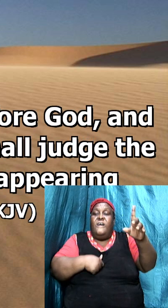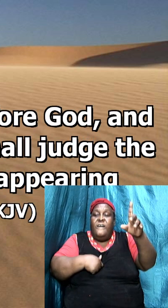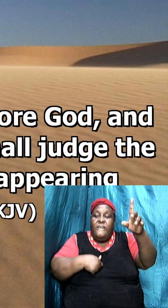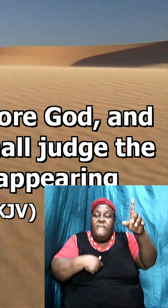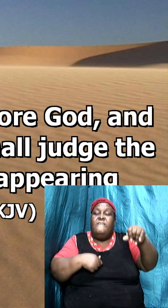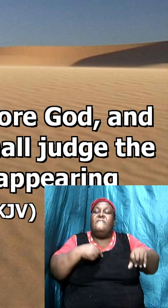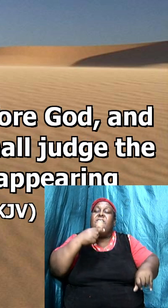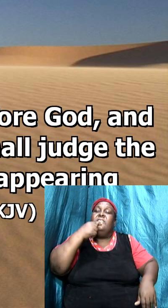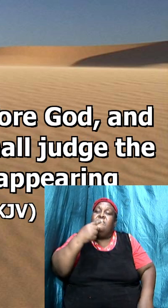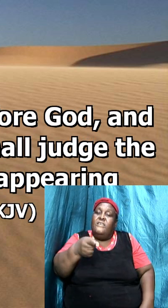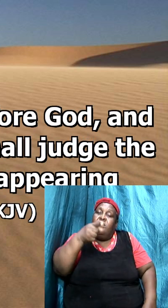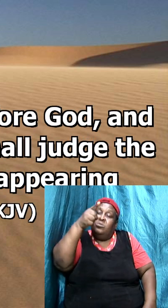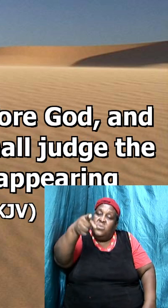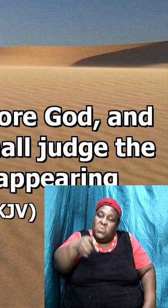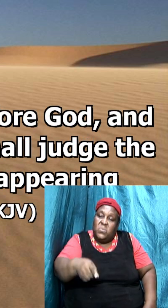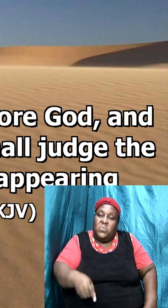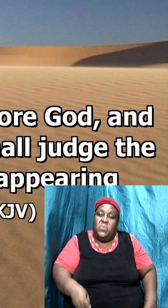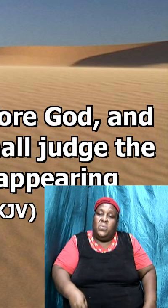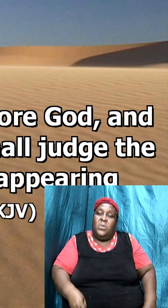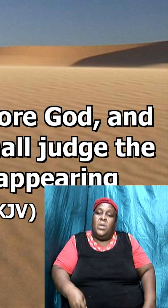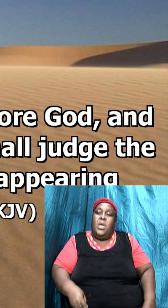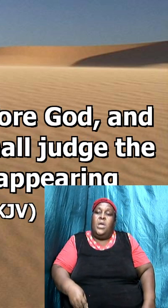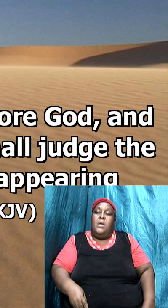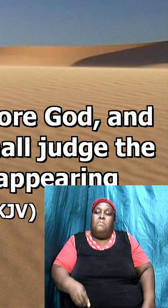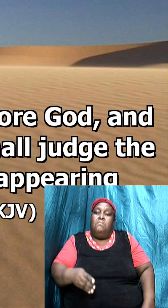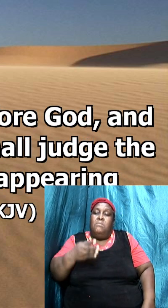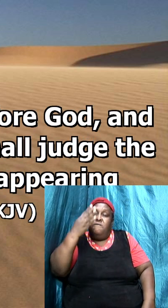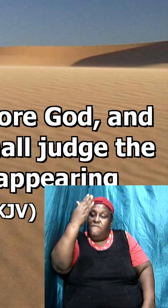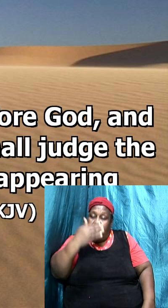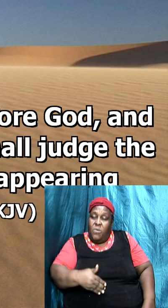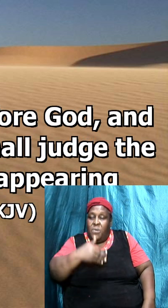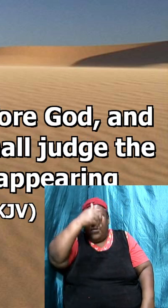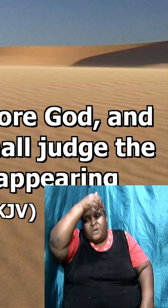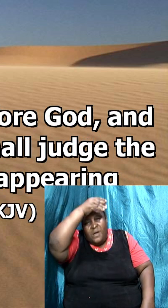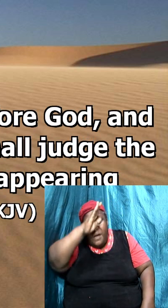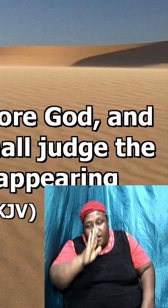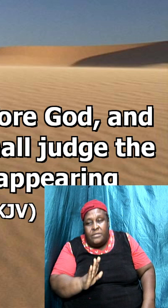I charge you, therefore, before God